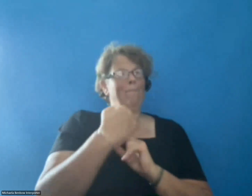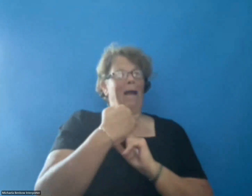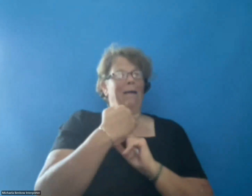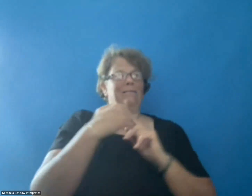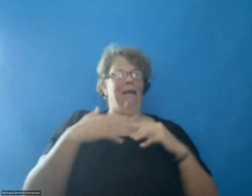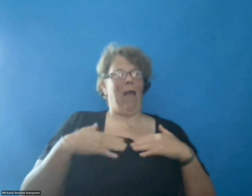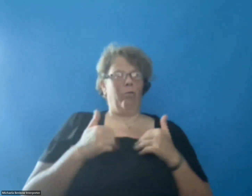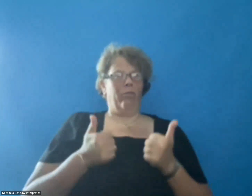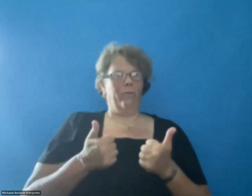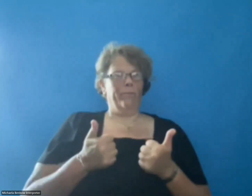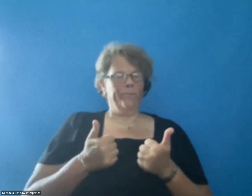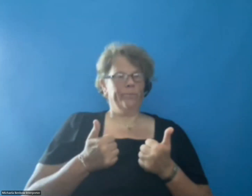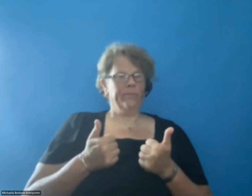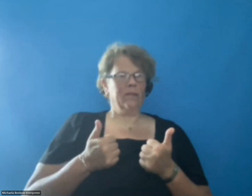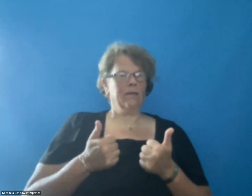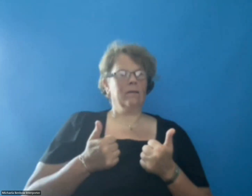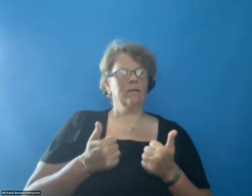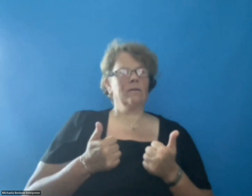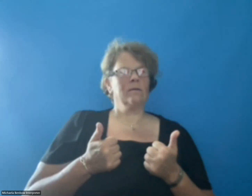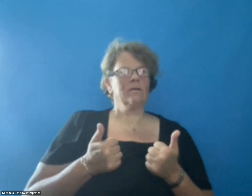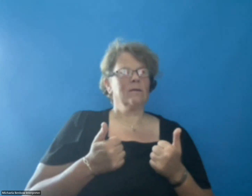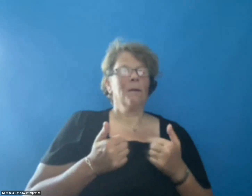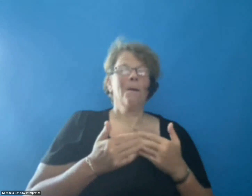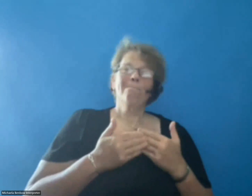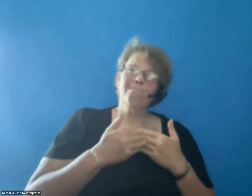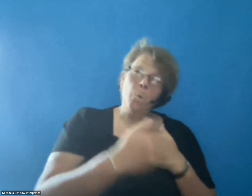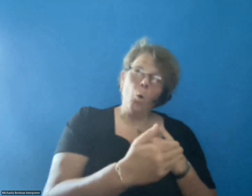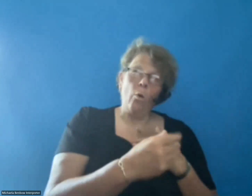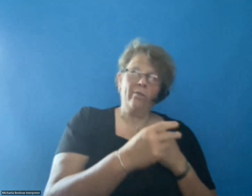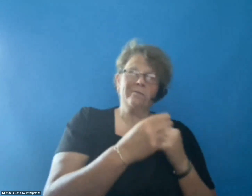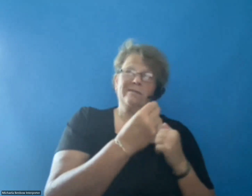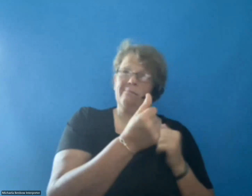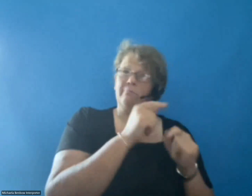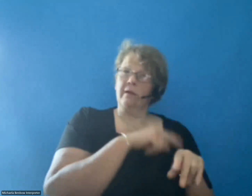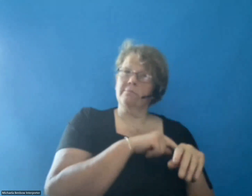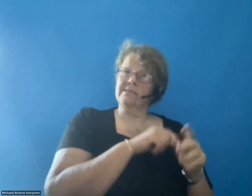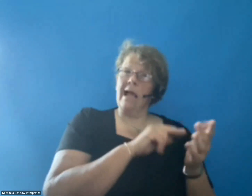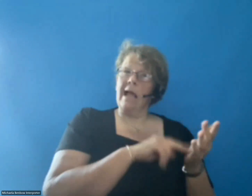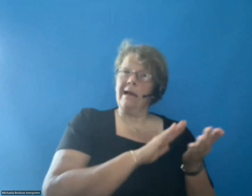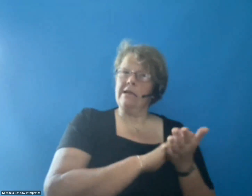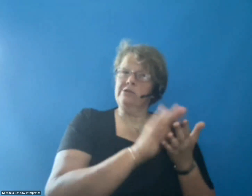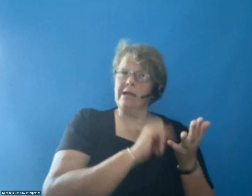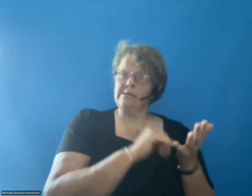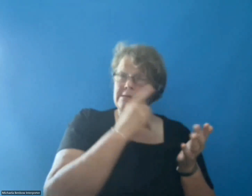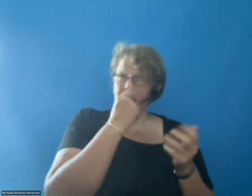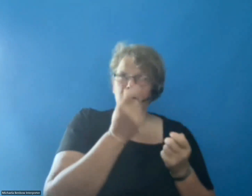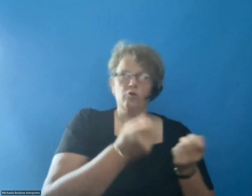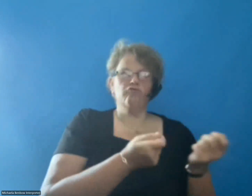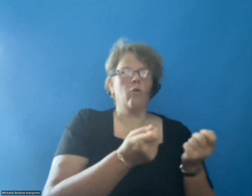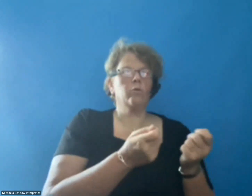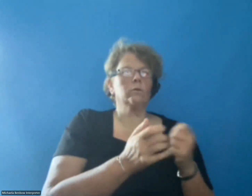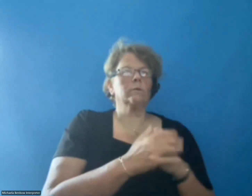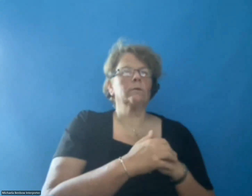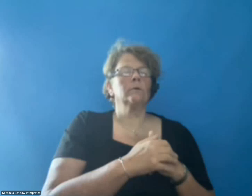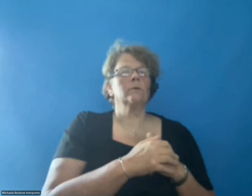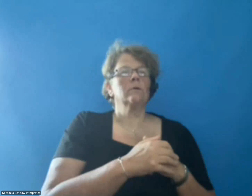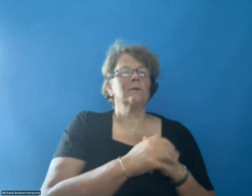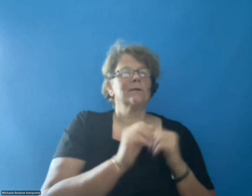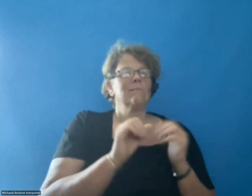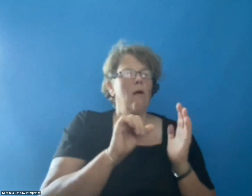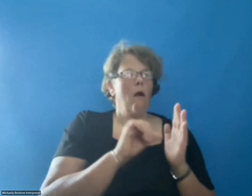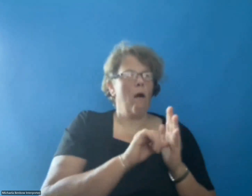have bigger impacts on healthcare than some of the things that the NHS can influence and control. So it's quite hard to answer the question,